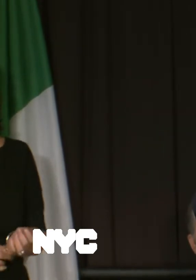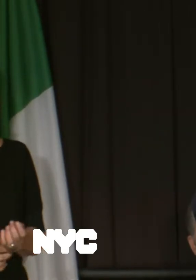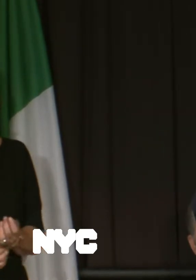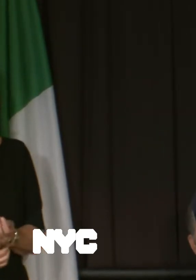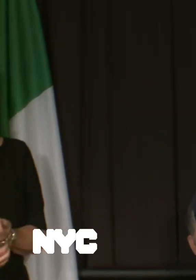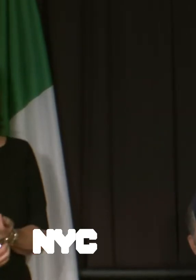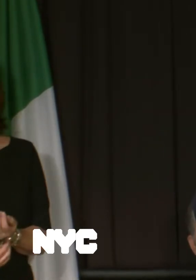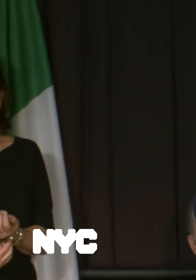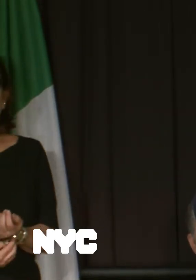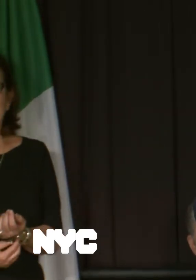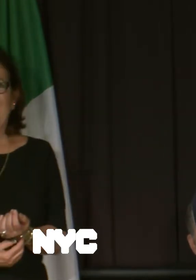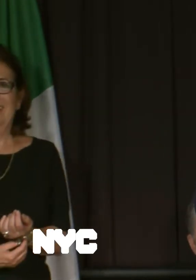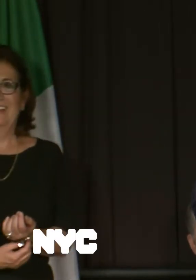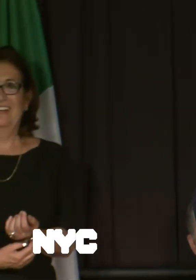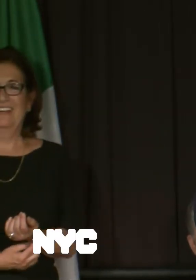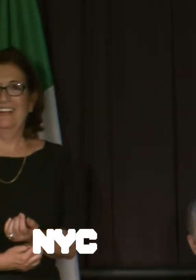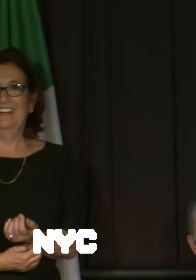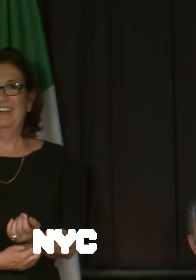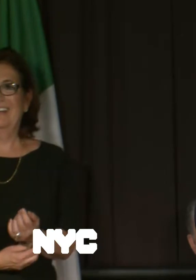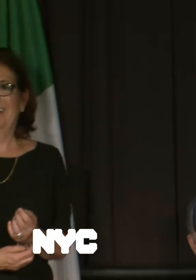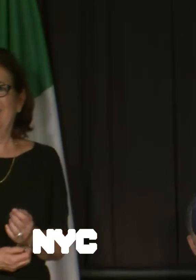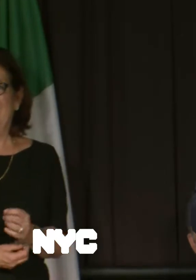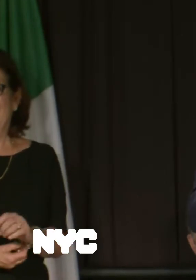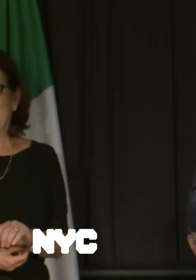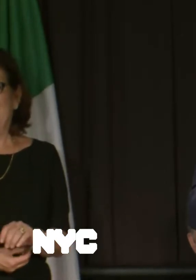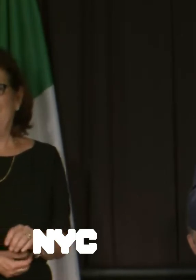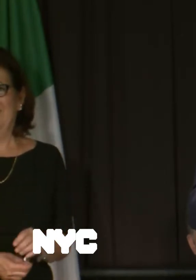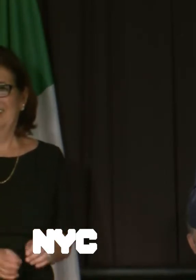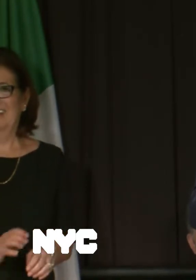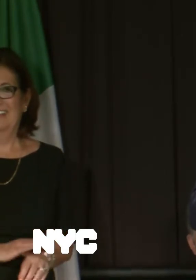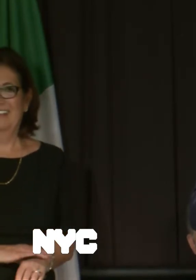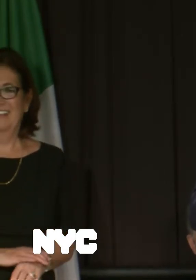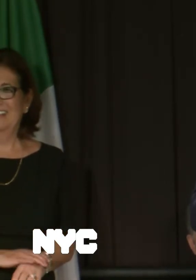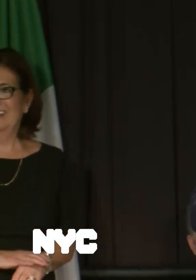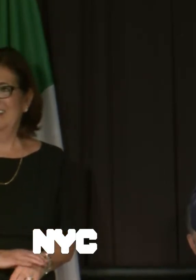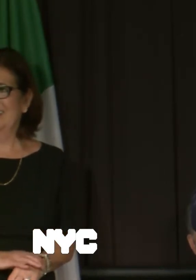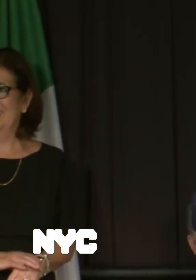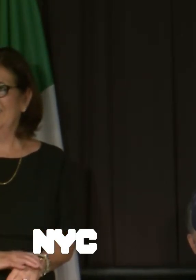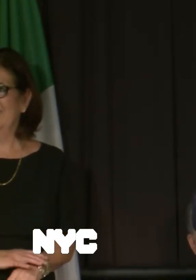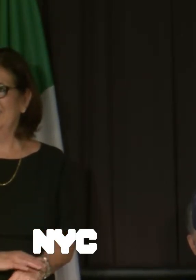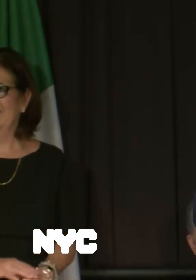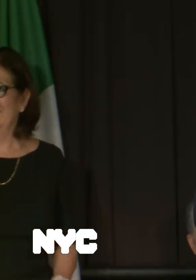taste, and then I'll tell you if you're right or not.